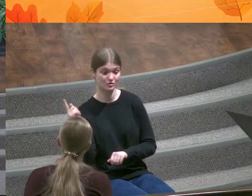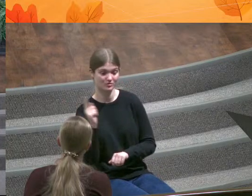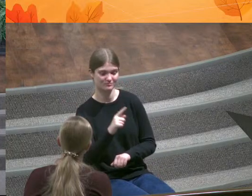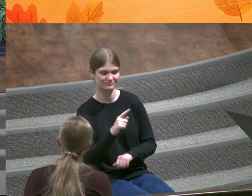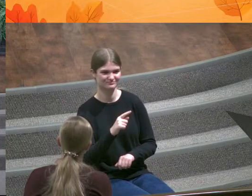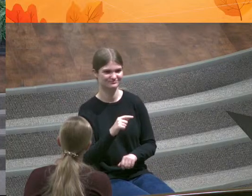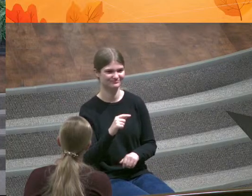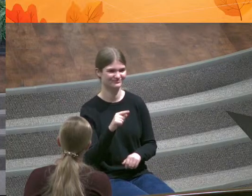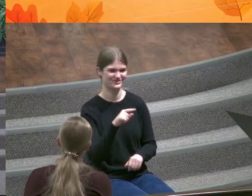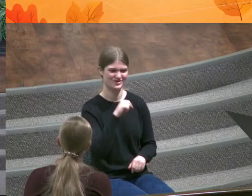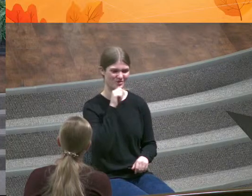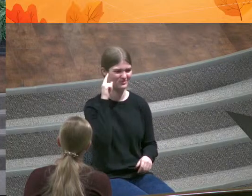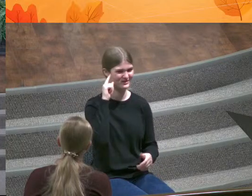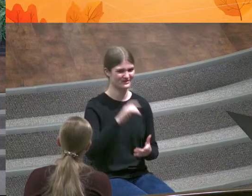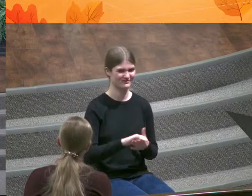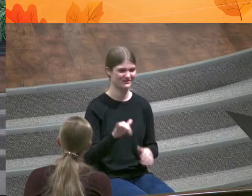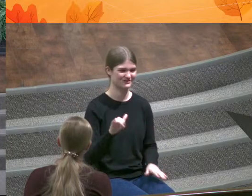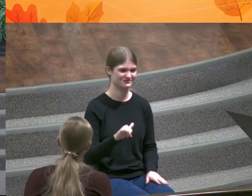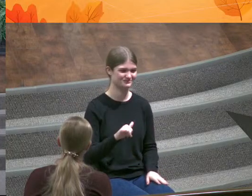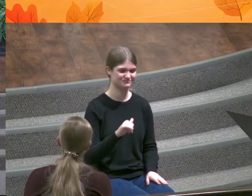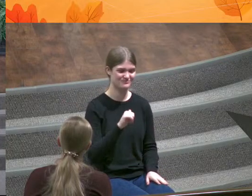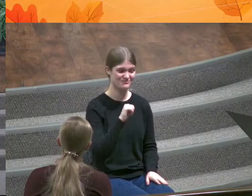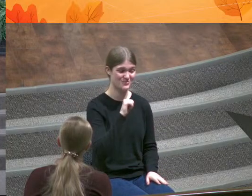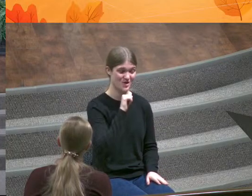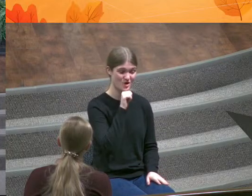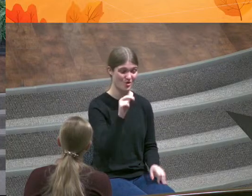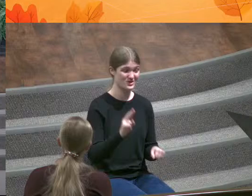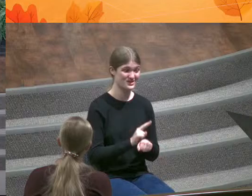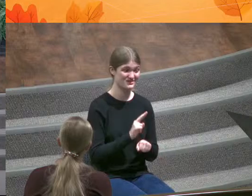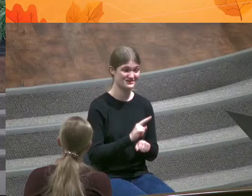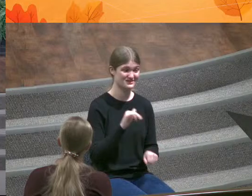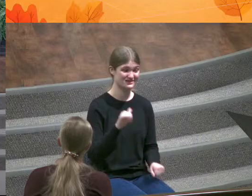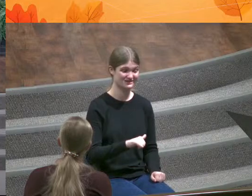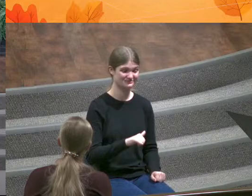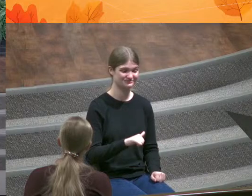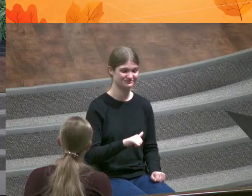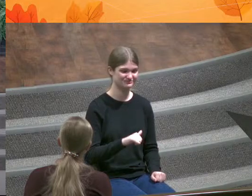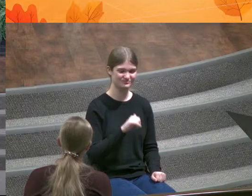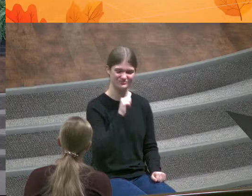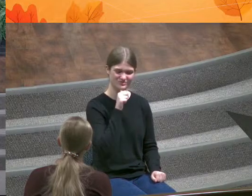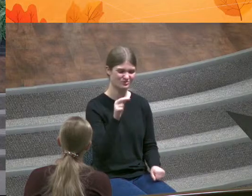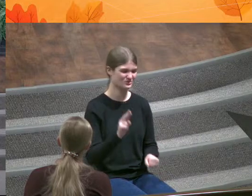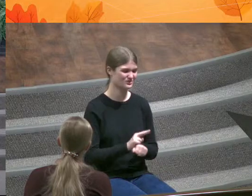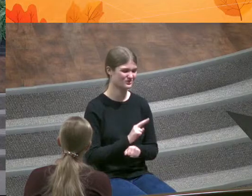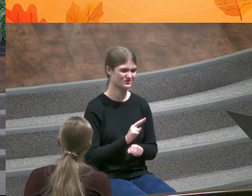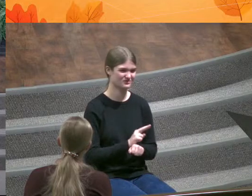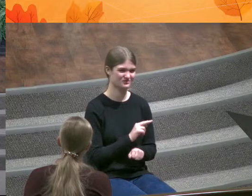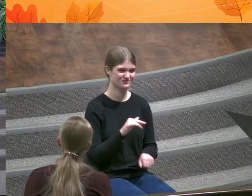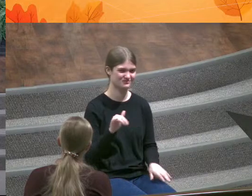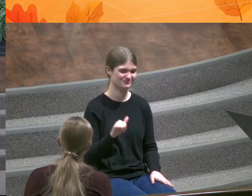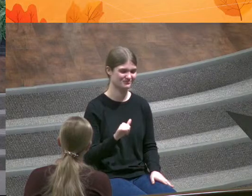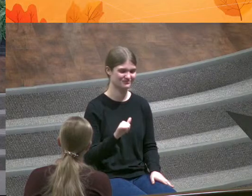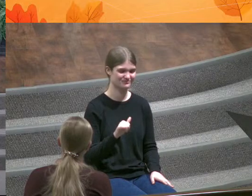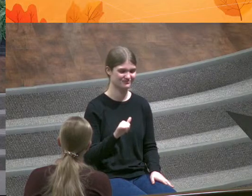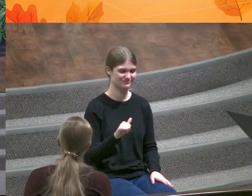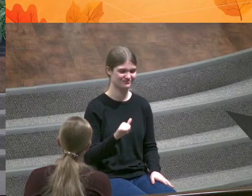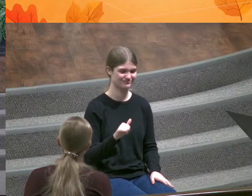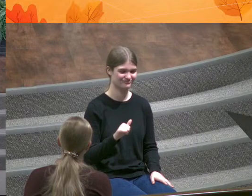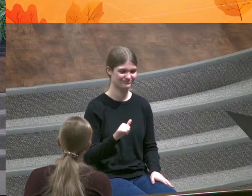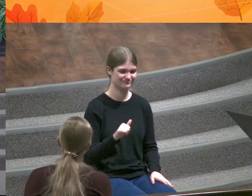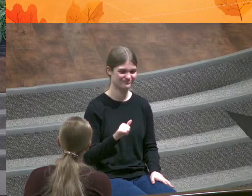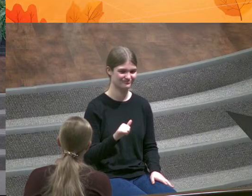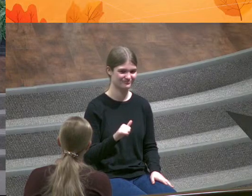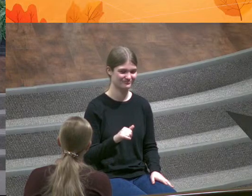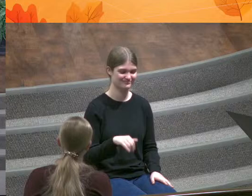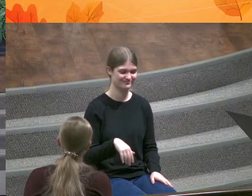You don't believe that. So don't use that ever. Don't use that. You don't even believe it. Don't make